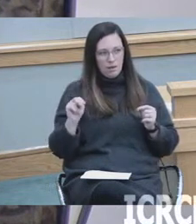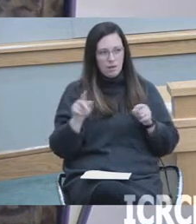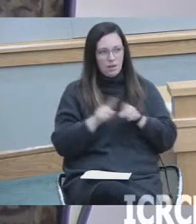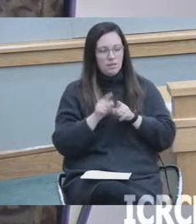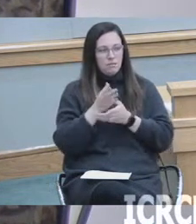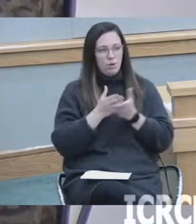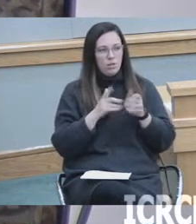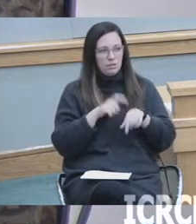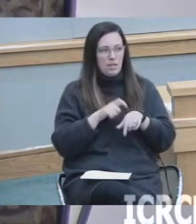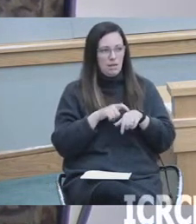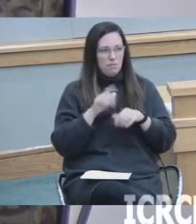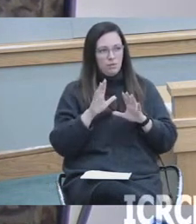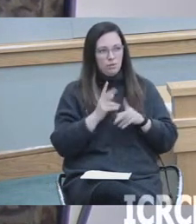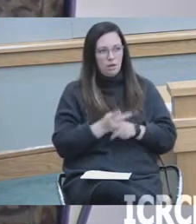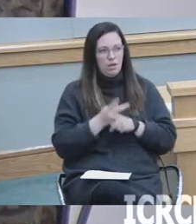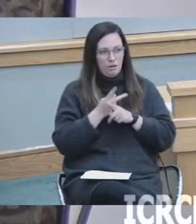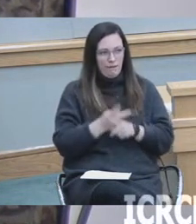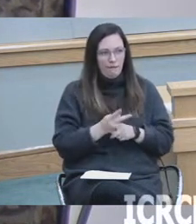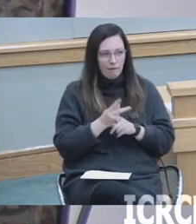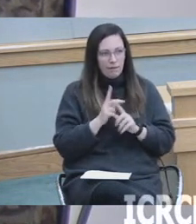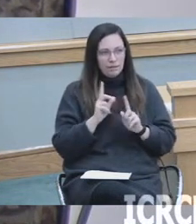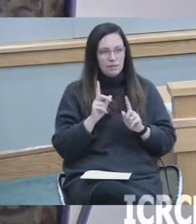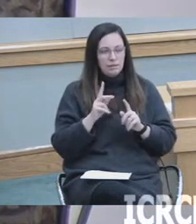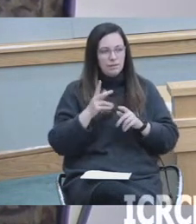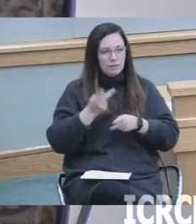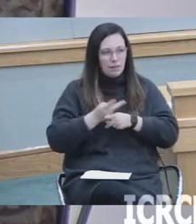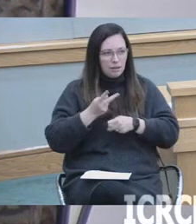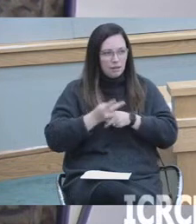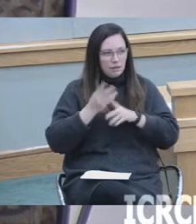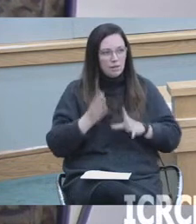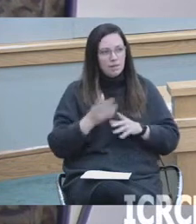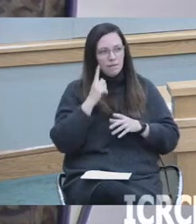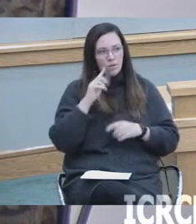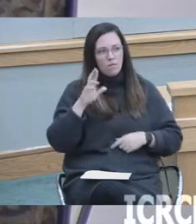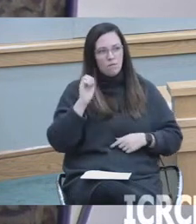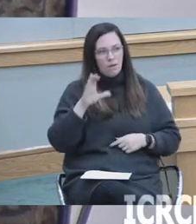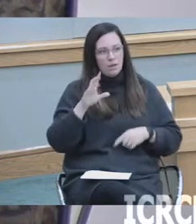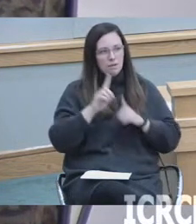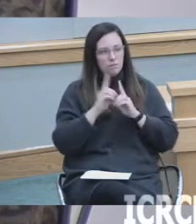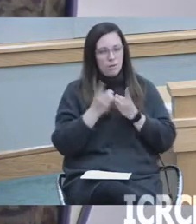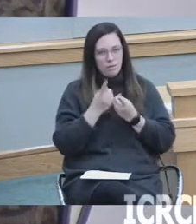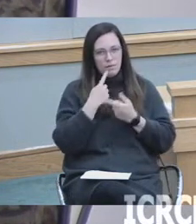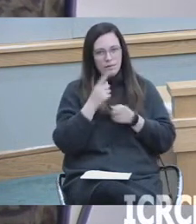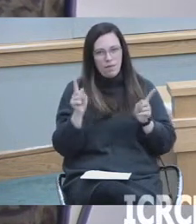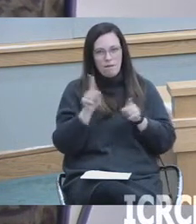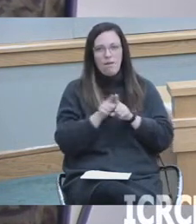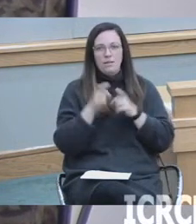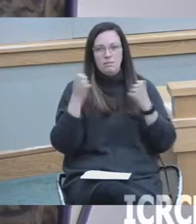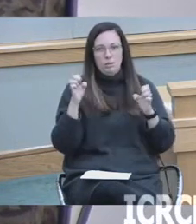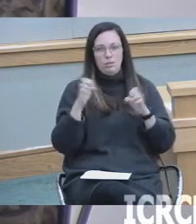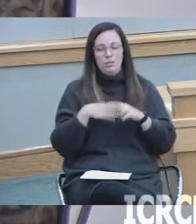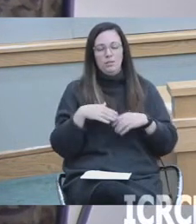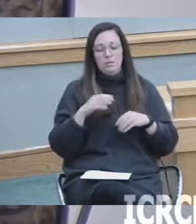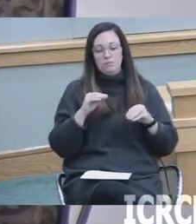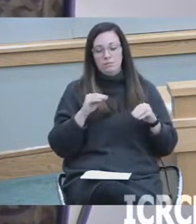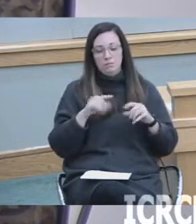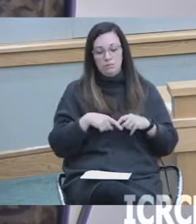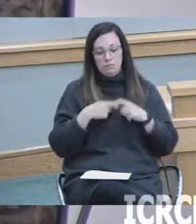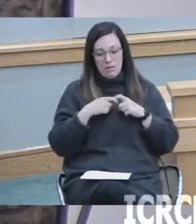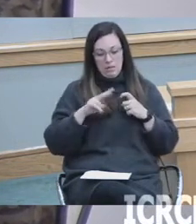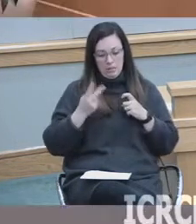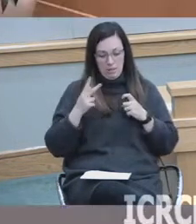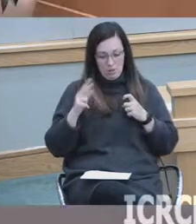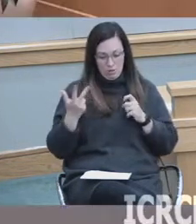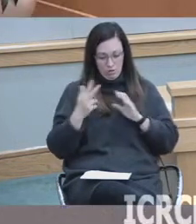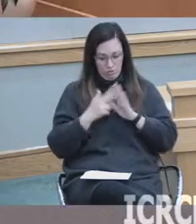care attendant for the Recreation Department and declaring it as an emergency. May I have a motion to suspend the second and third reading